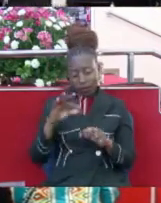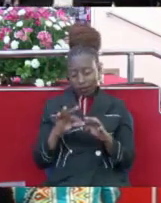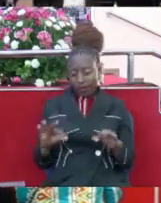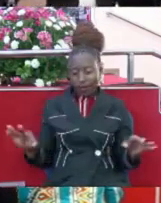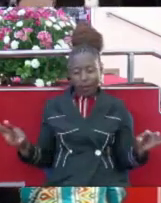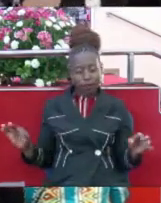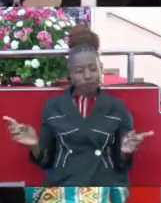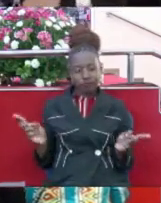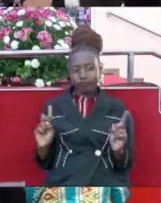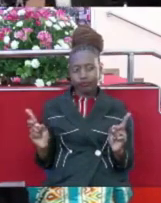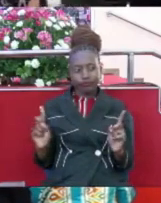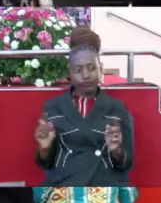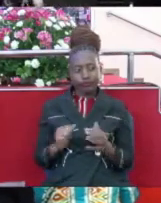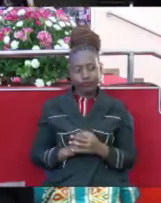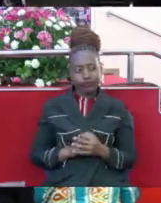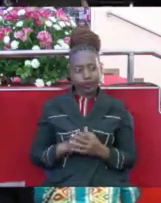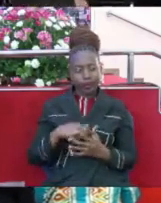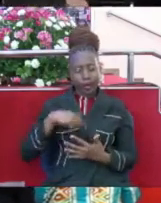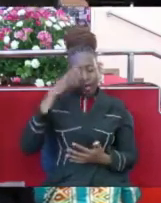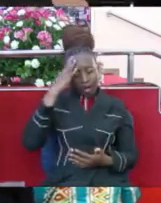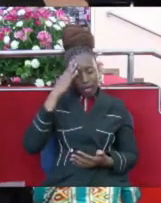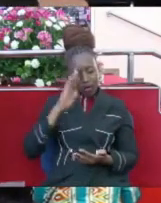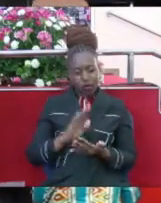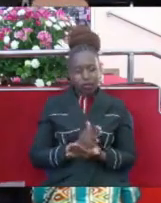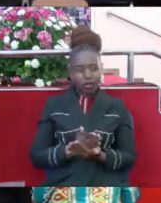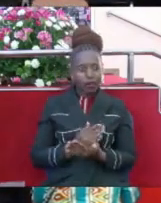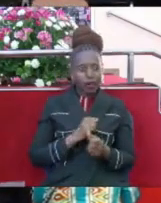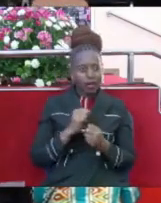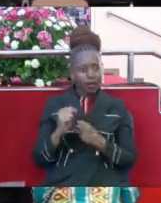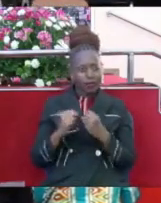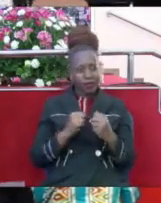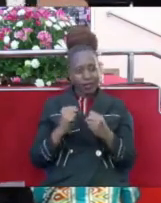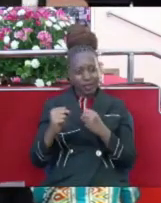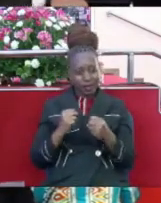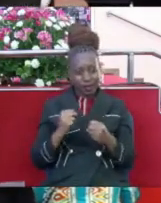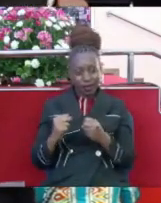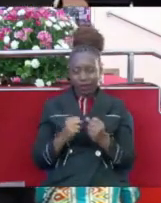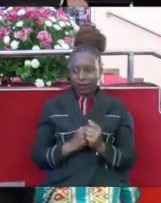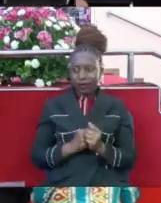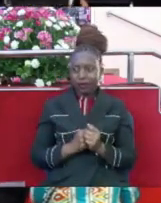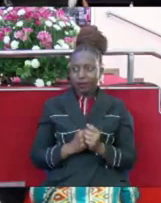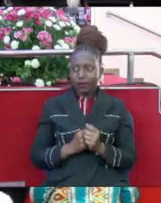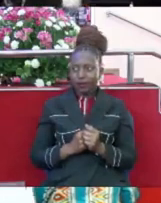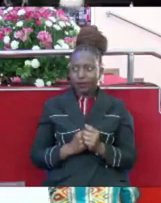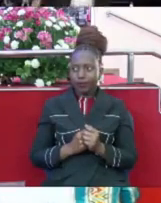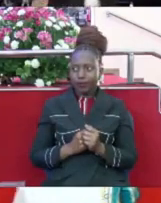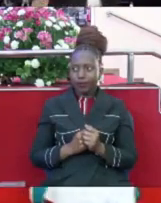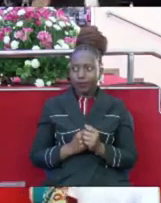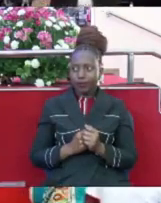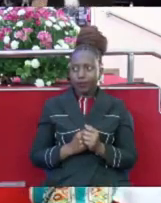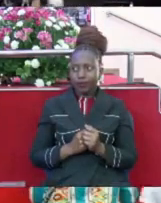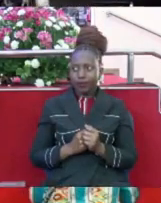muda mrefu. I know some of us are fighting with thoughts as they are seated or standing wherever it is that they are. Najua wengine wanapigana